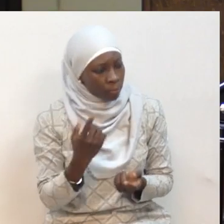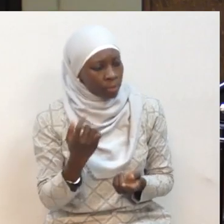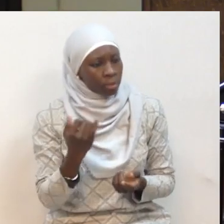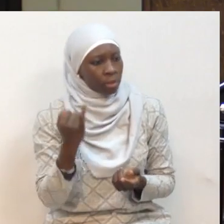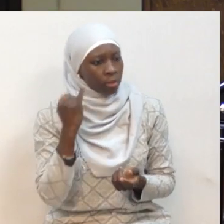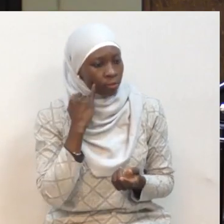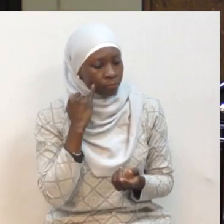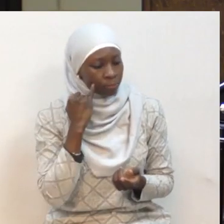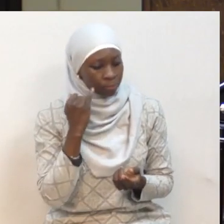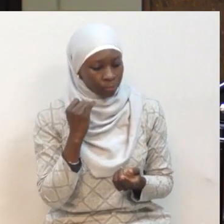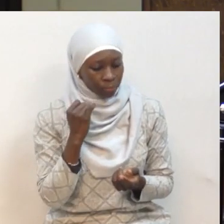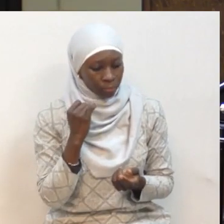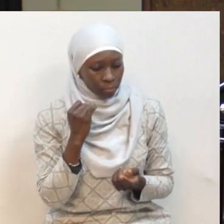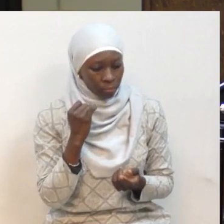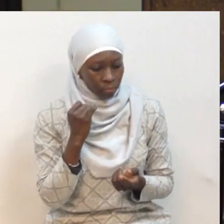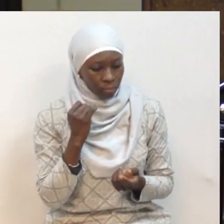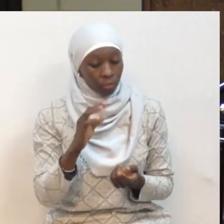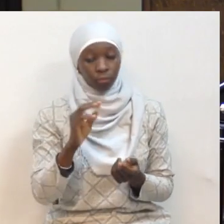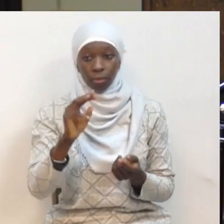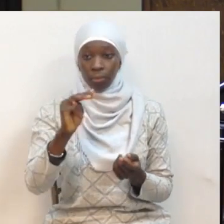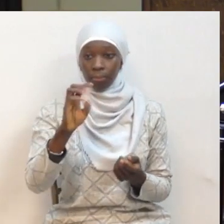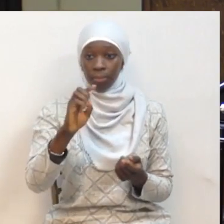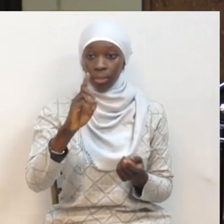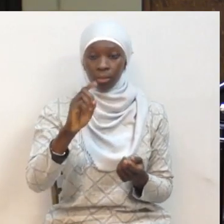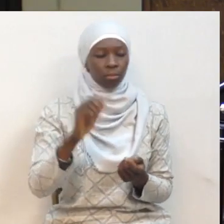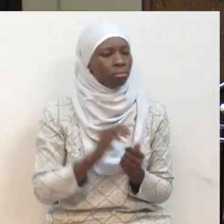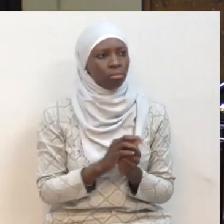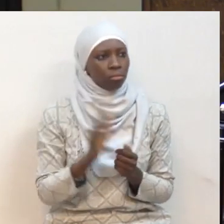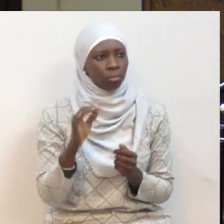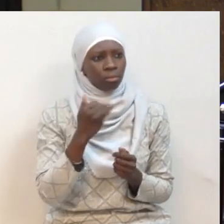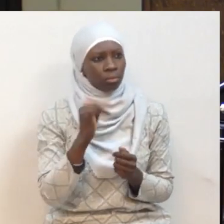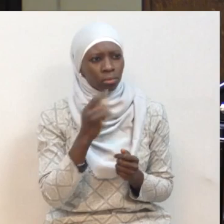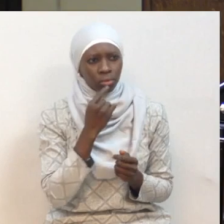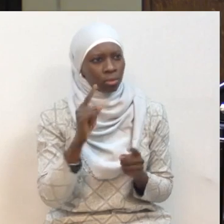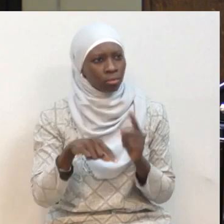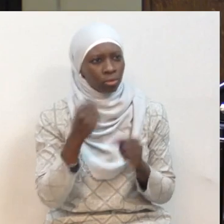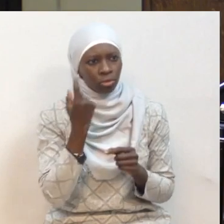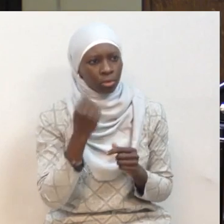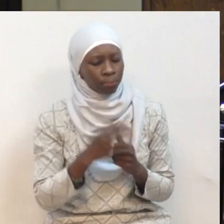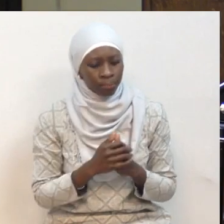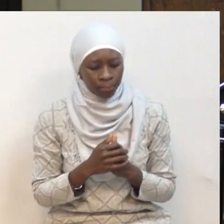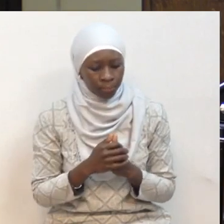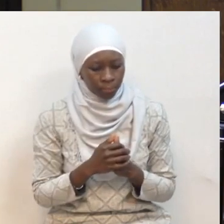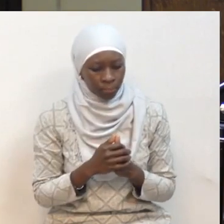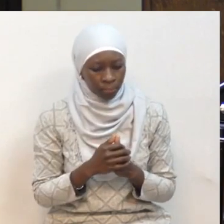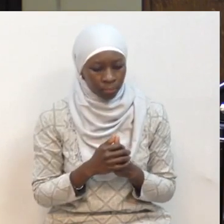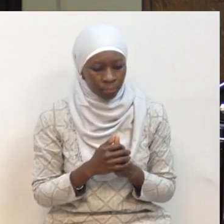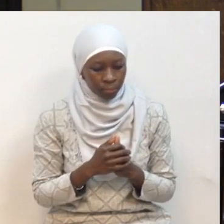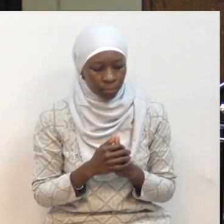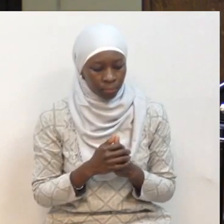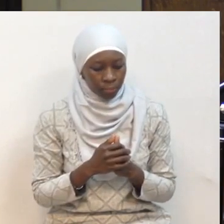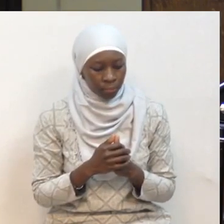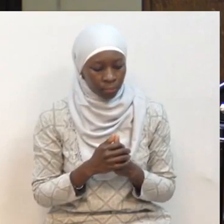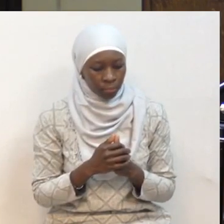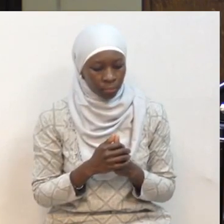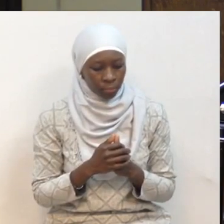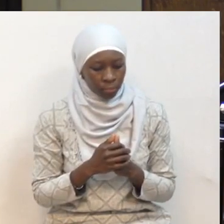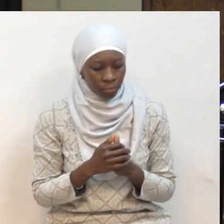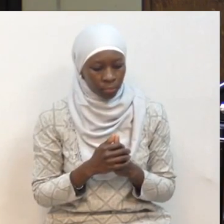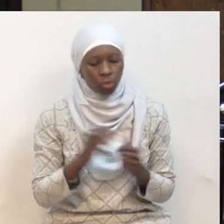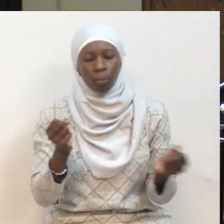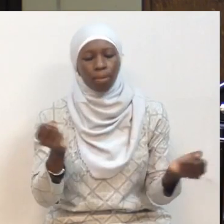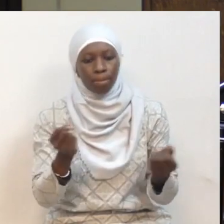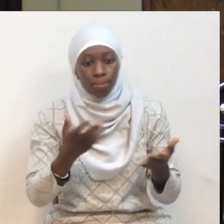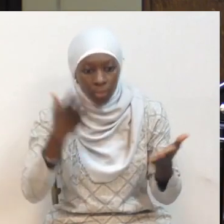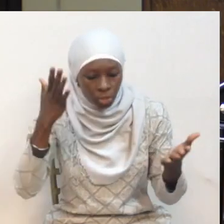media cohorts and magicians and deceitful people